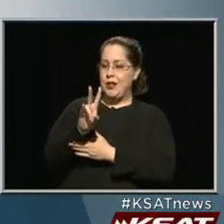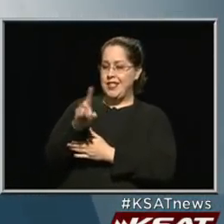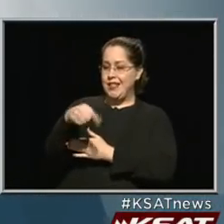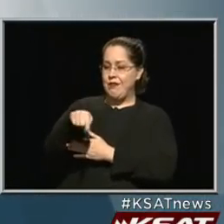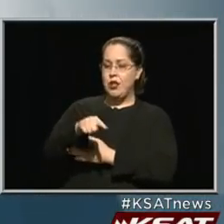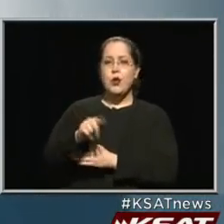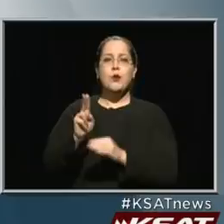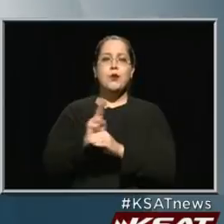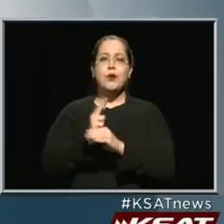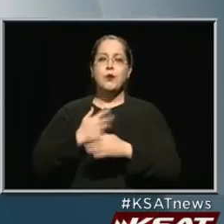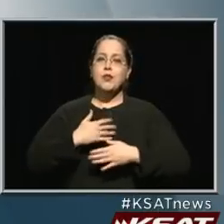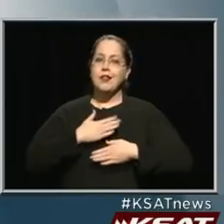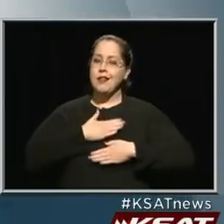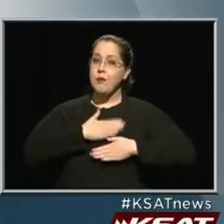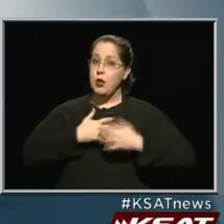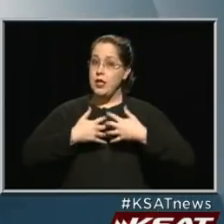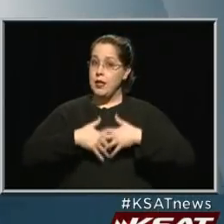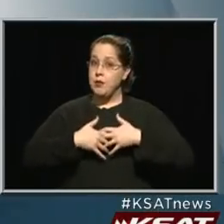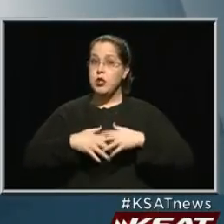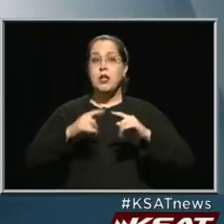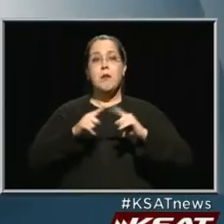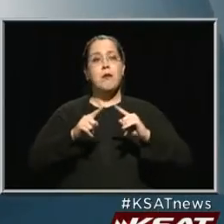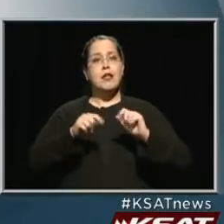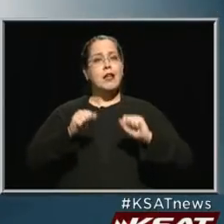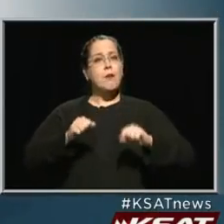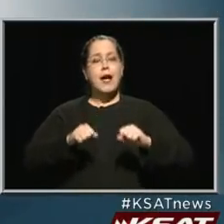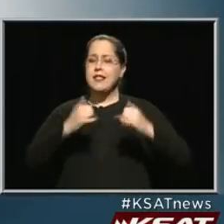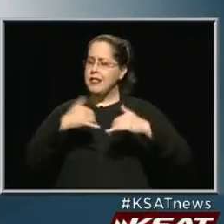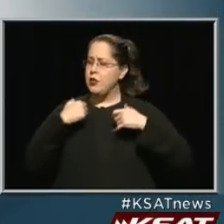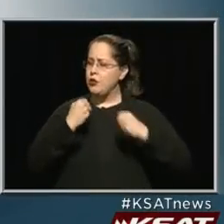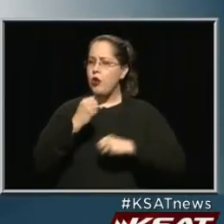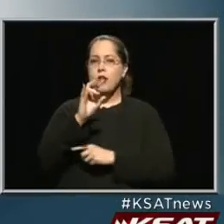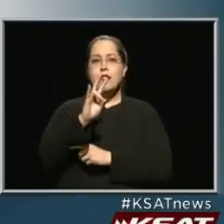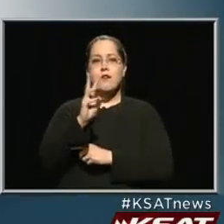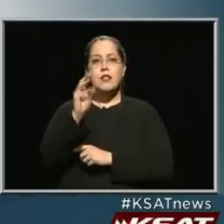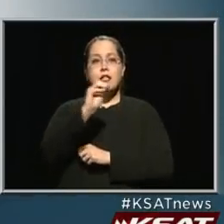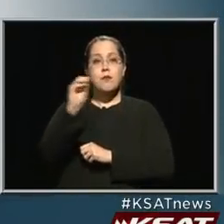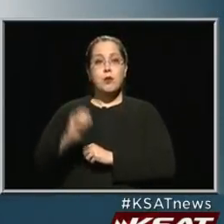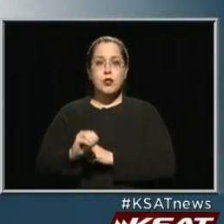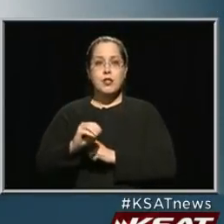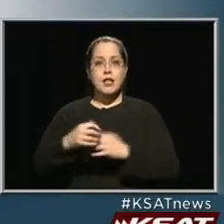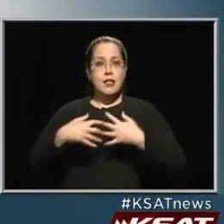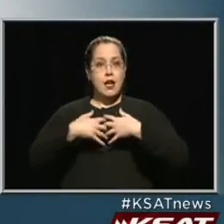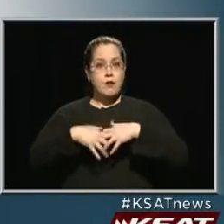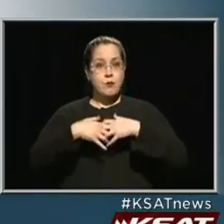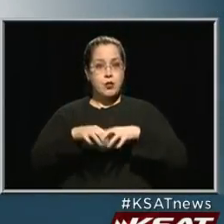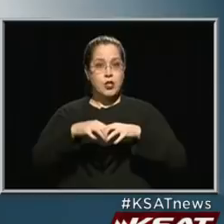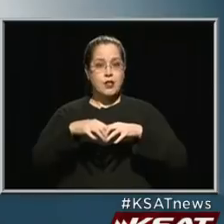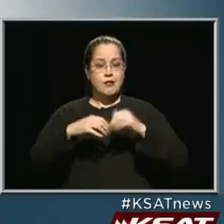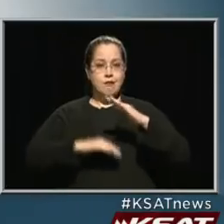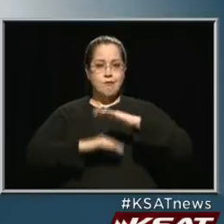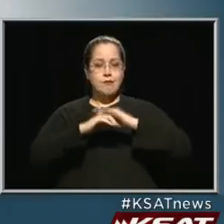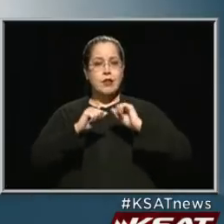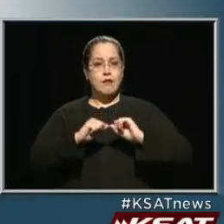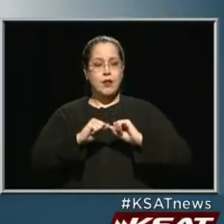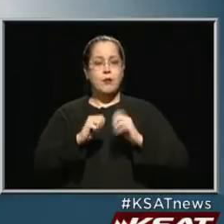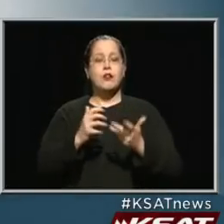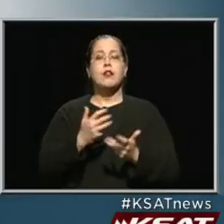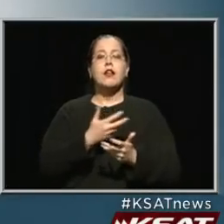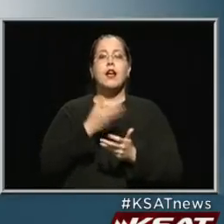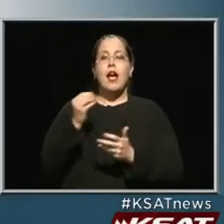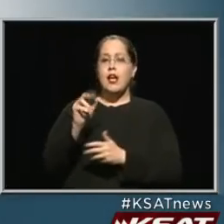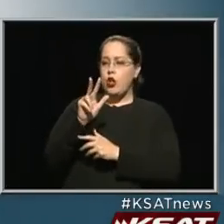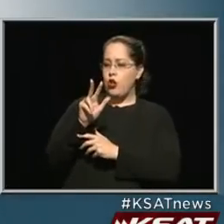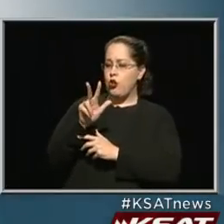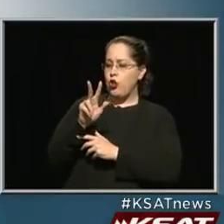on ventilators. But our capacity remains strong, 76% of ventilator capacity and 32% of hospital bed